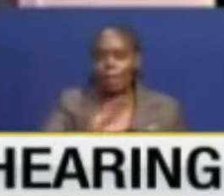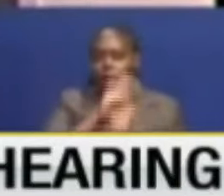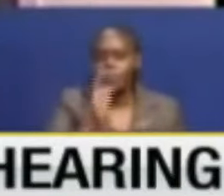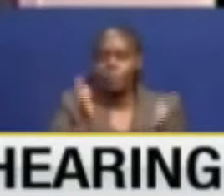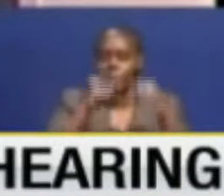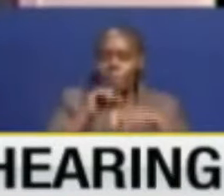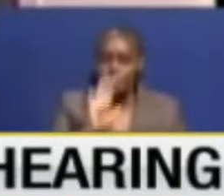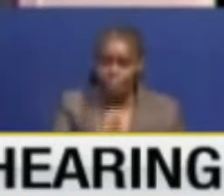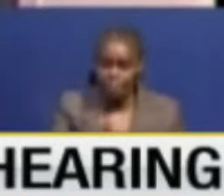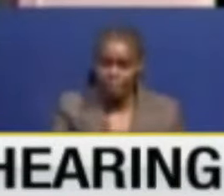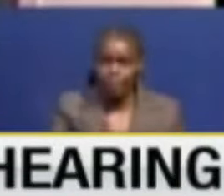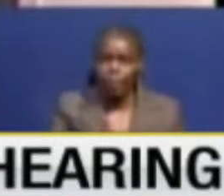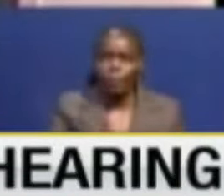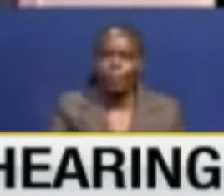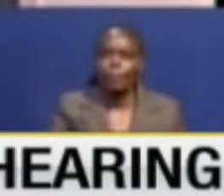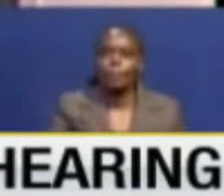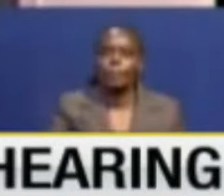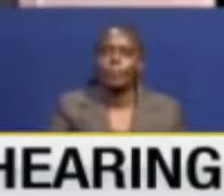assembly.